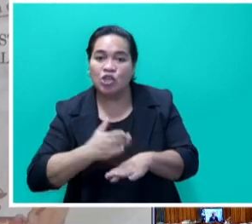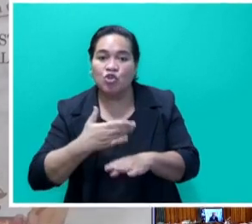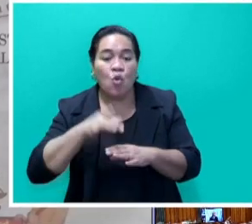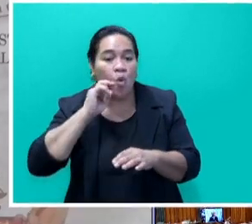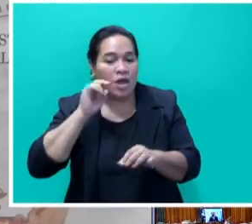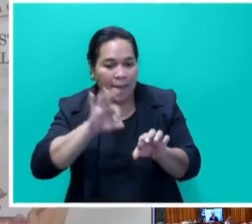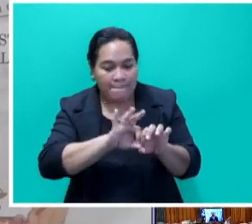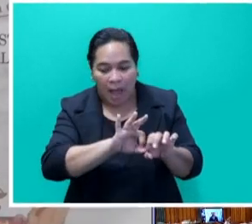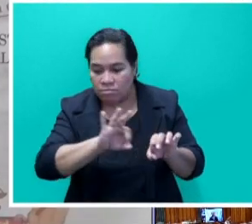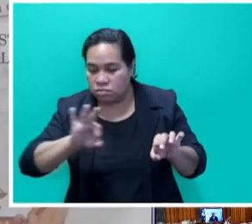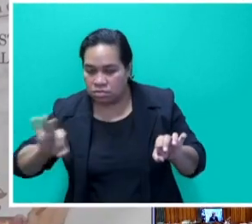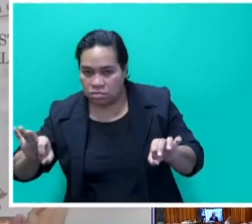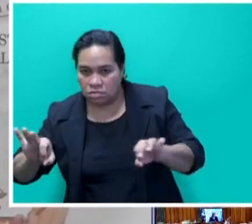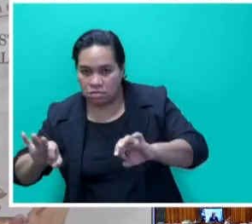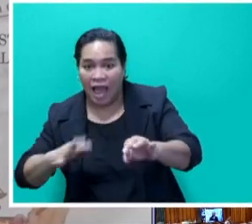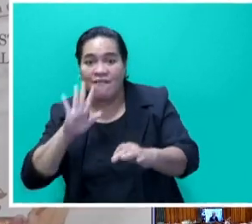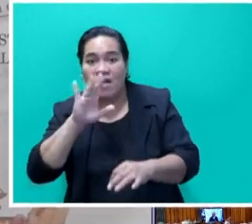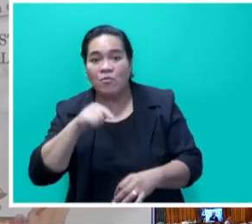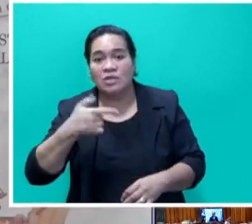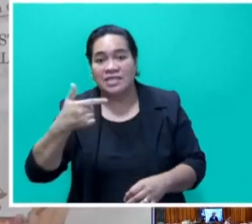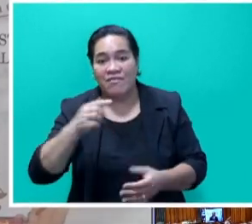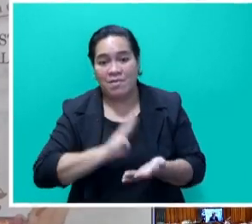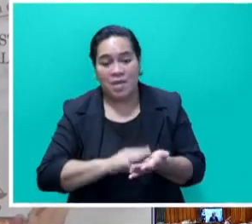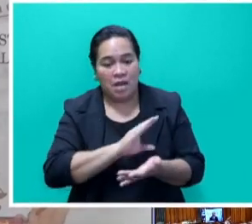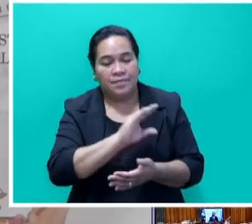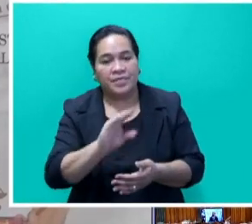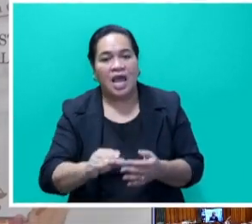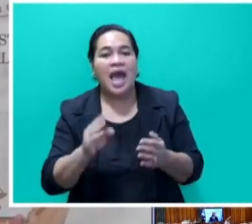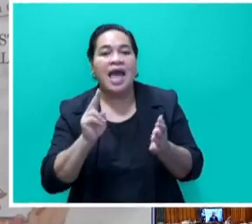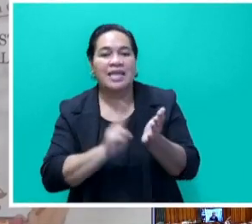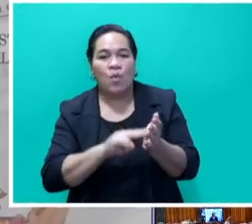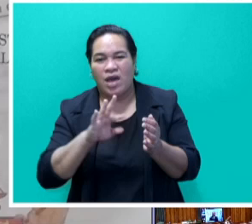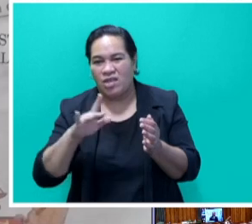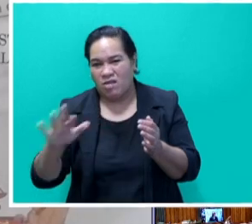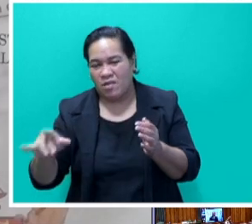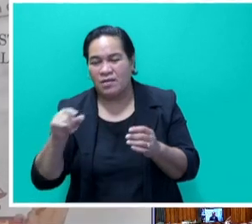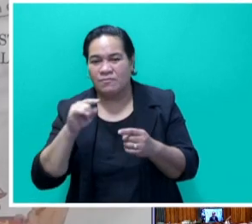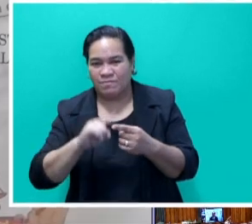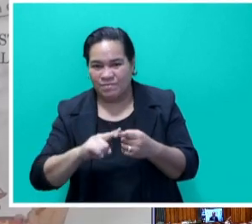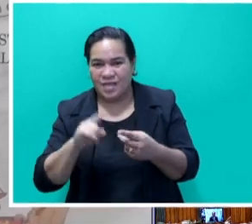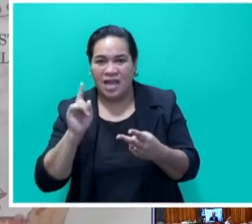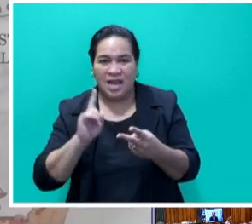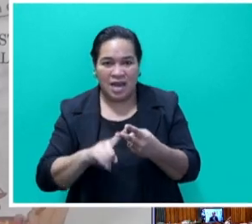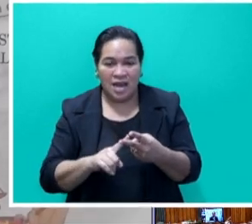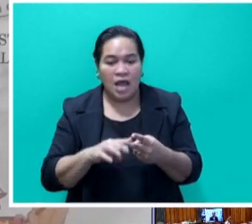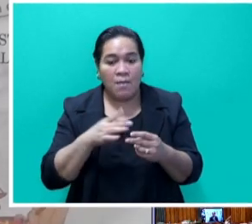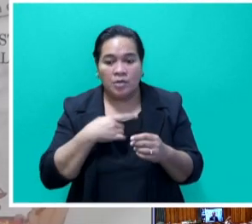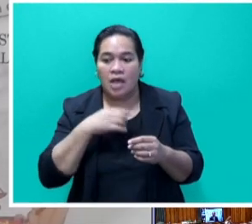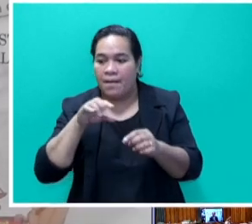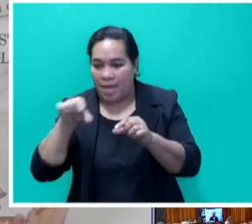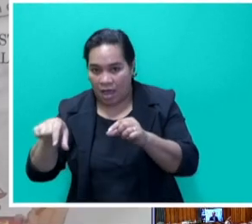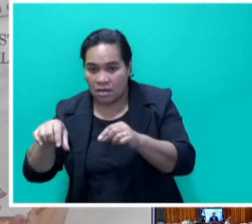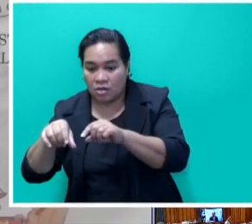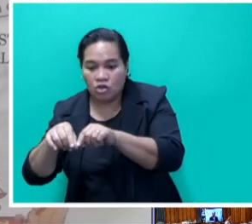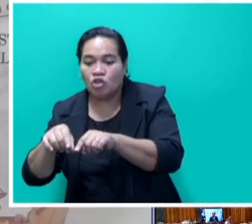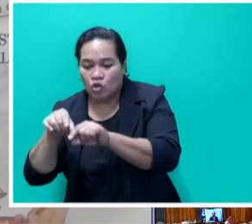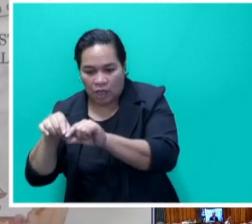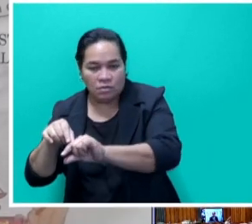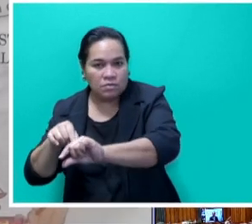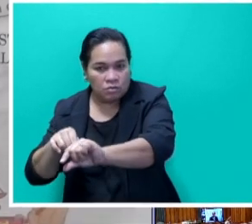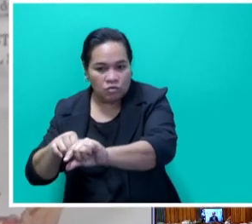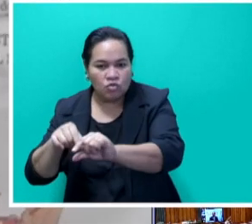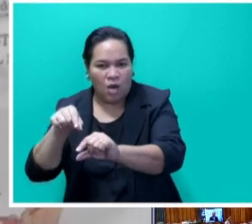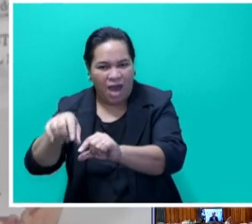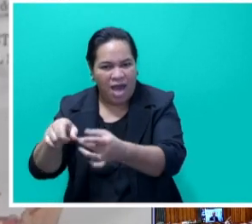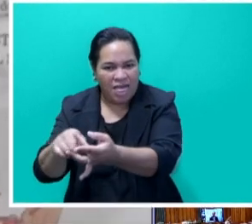pipes. 5.7 million for the Nawaizomba pump station and the rising main to cater for the 2x6 megaliter